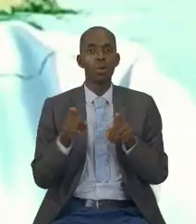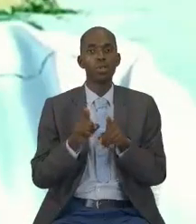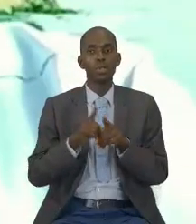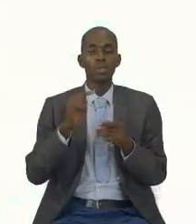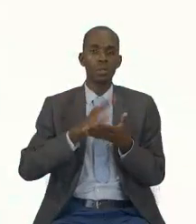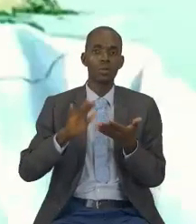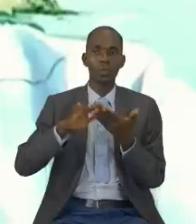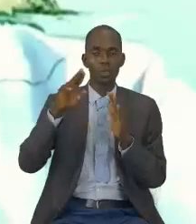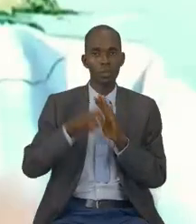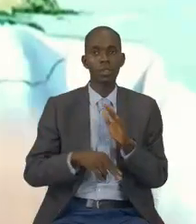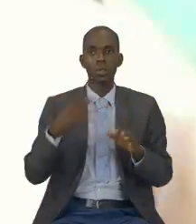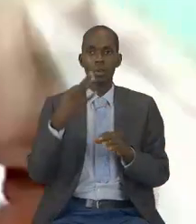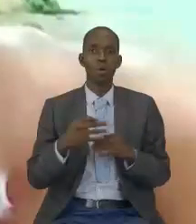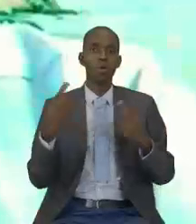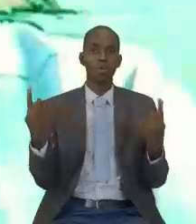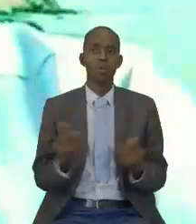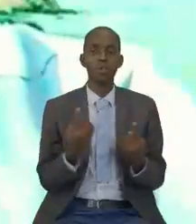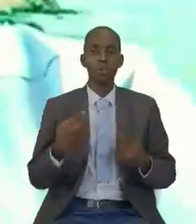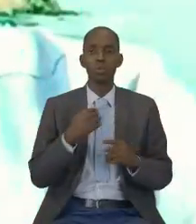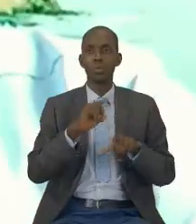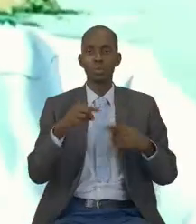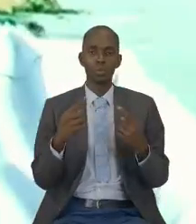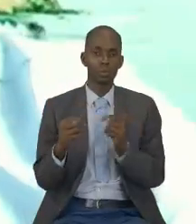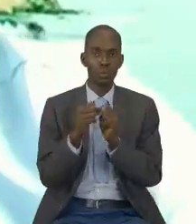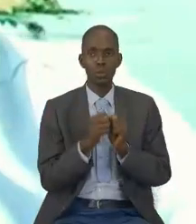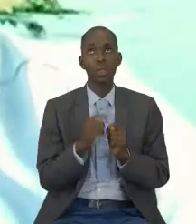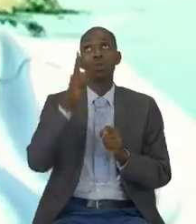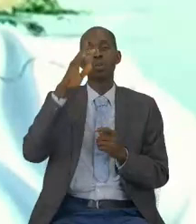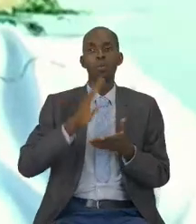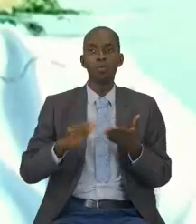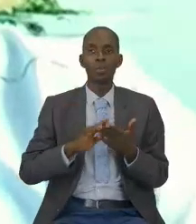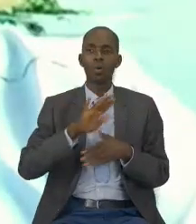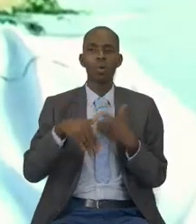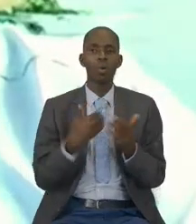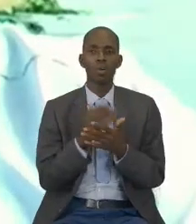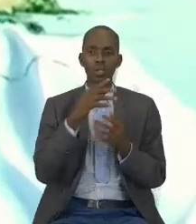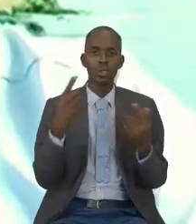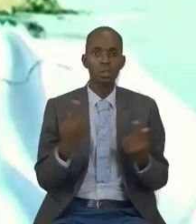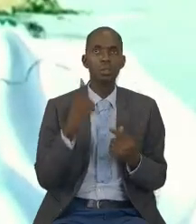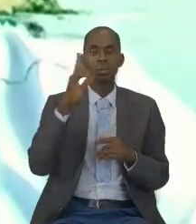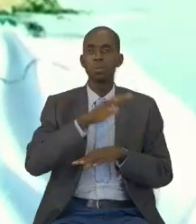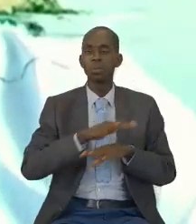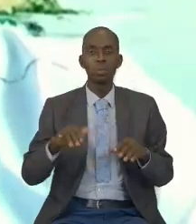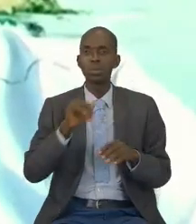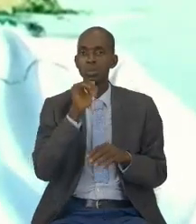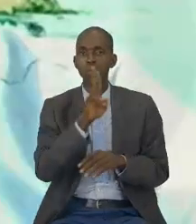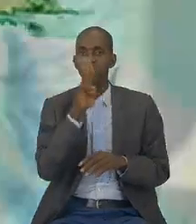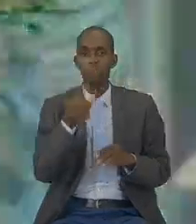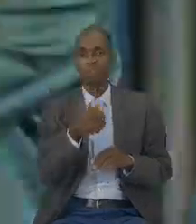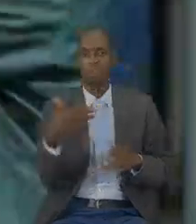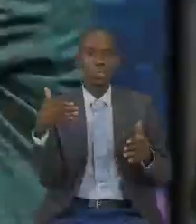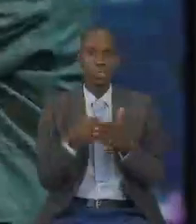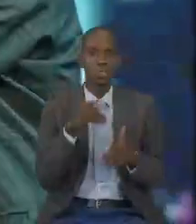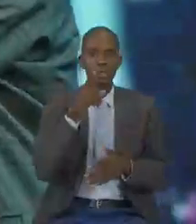forgiveness of sins. They go together. God forgives all your sins. He doesn't count anything against you. He